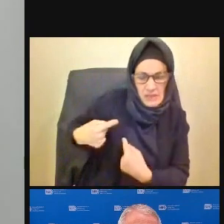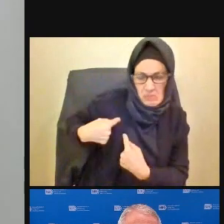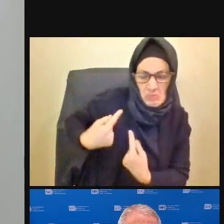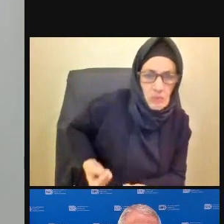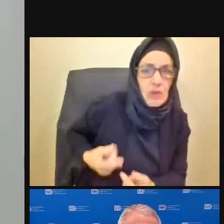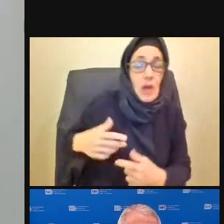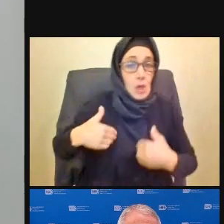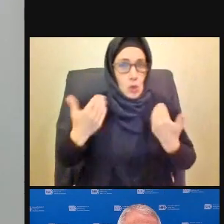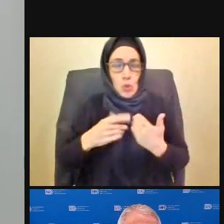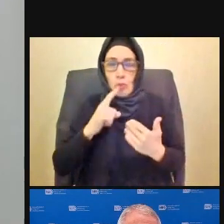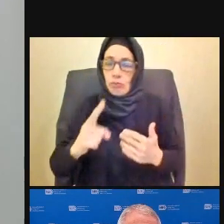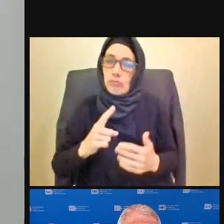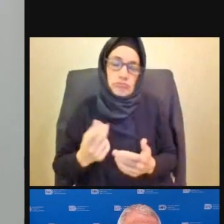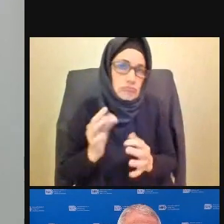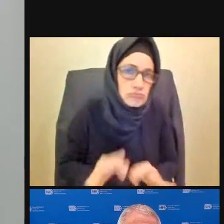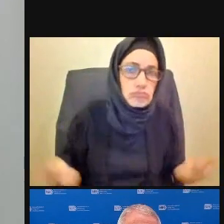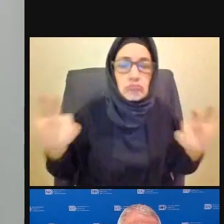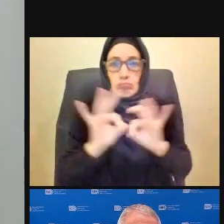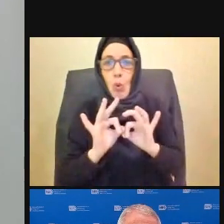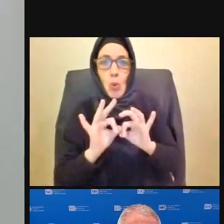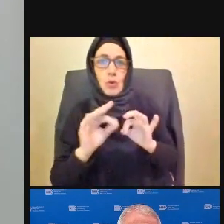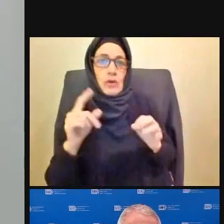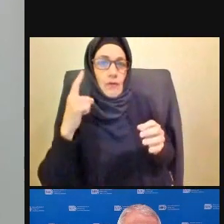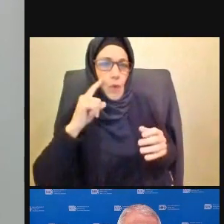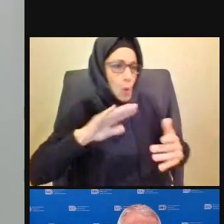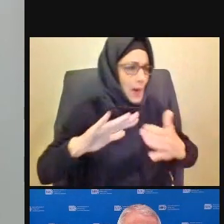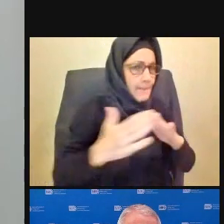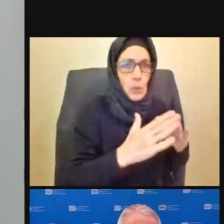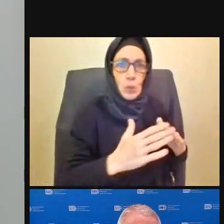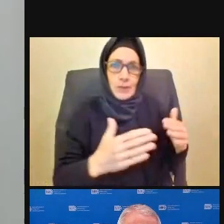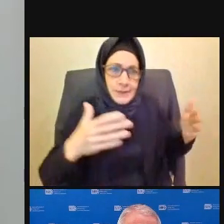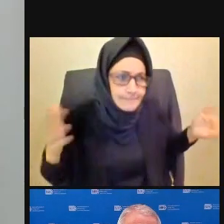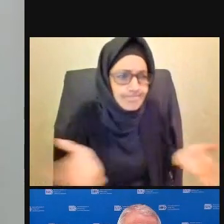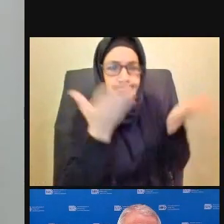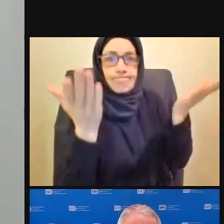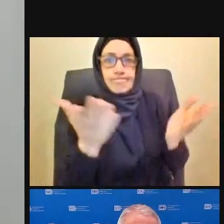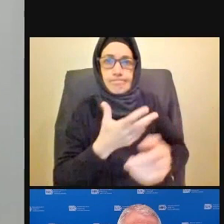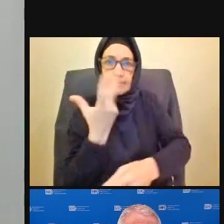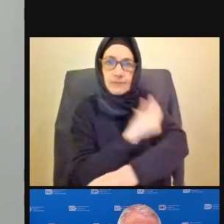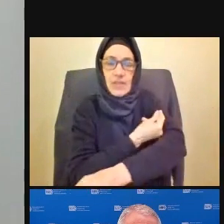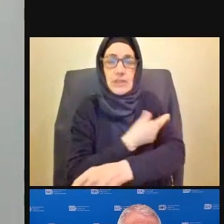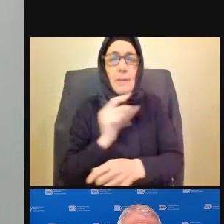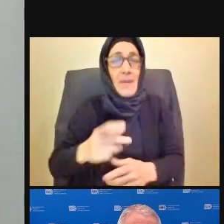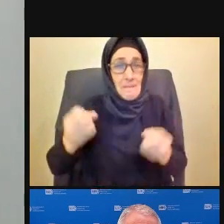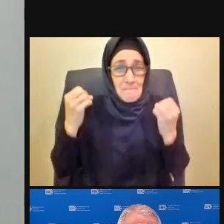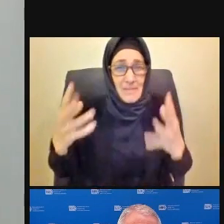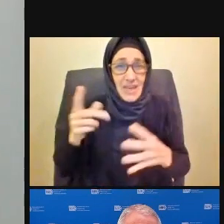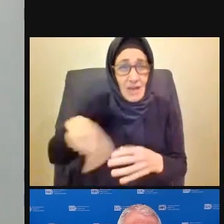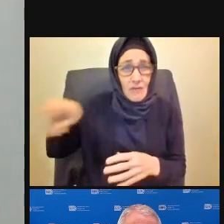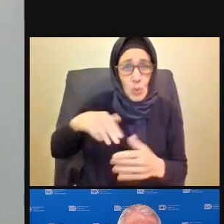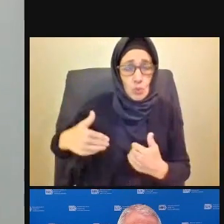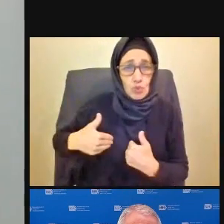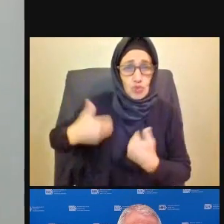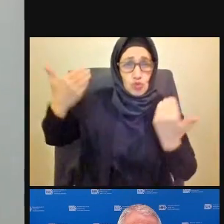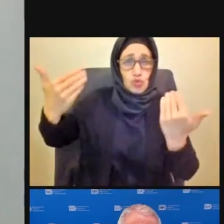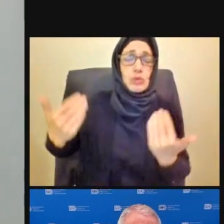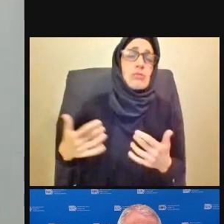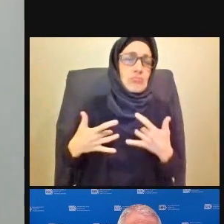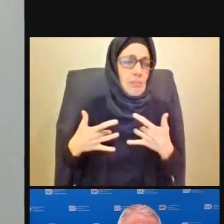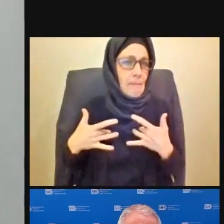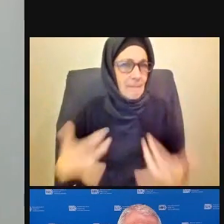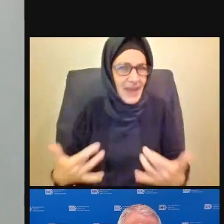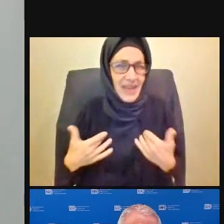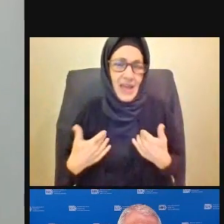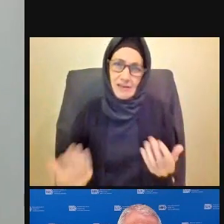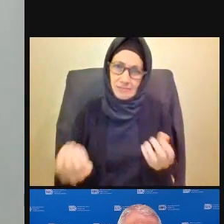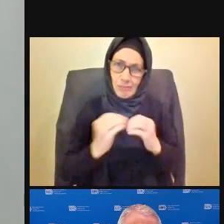community vaccination efforts across the country. However, many of these dedicated youth often face additional barriers when